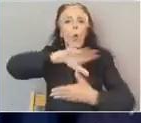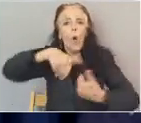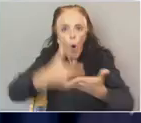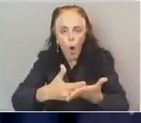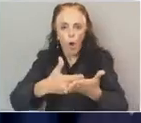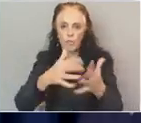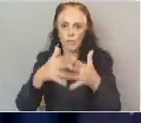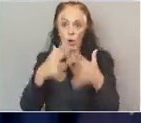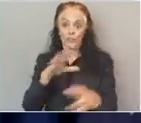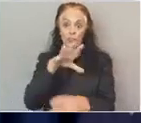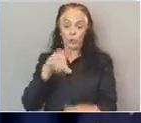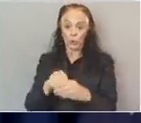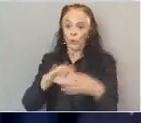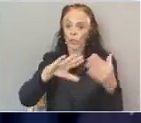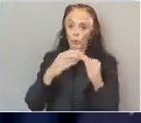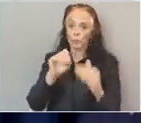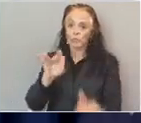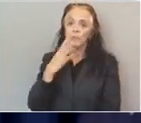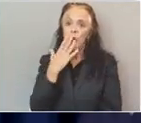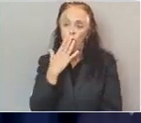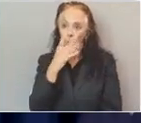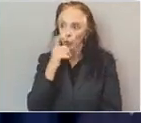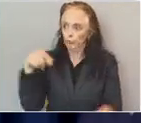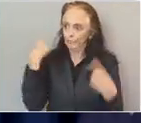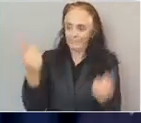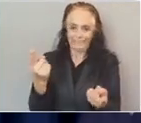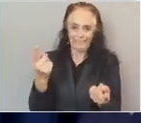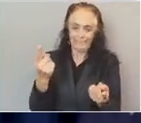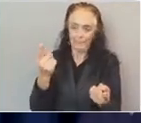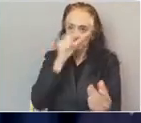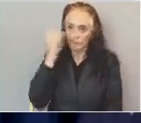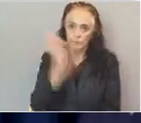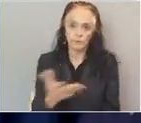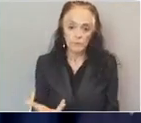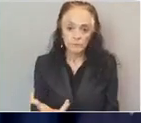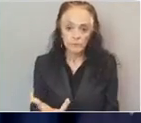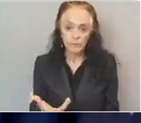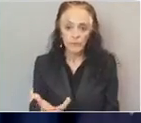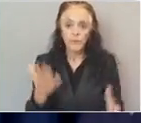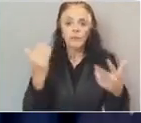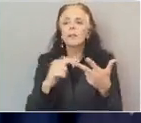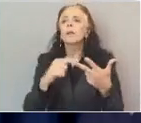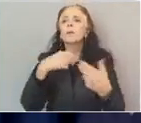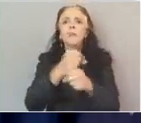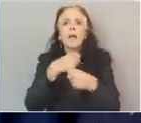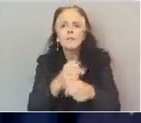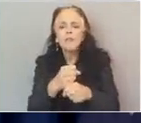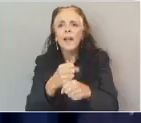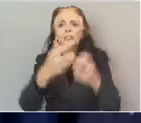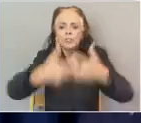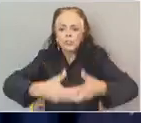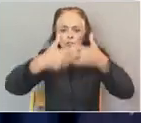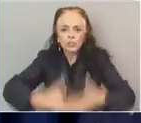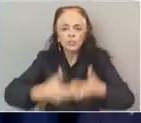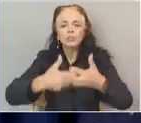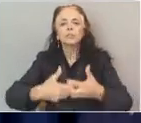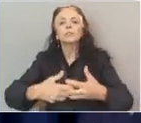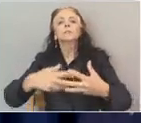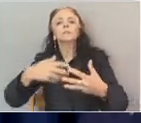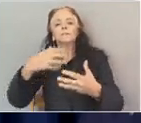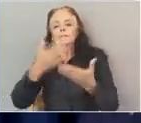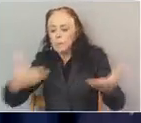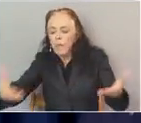behind. Manufacture the medical supplies and protective equipment we need. And make them right